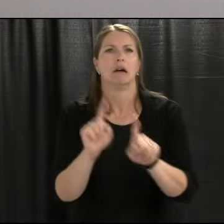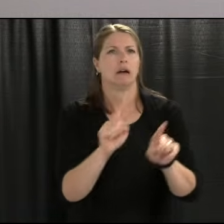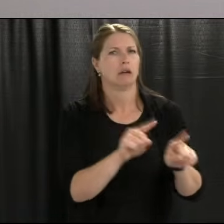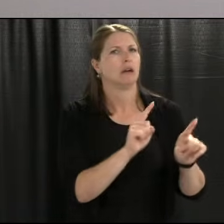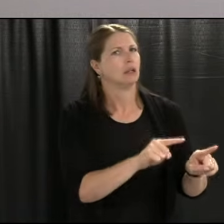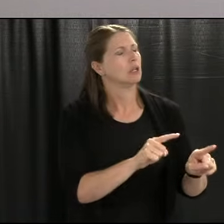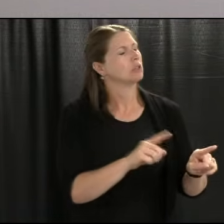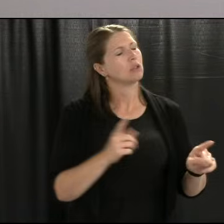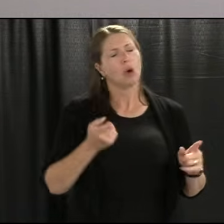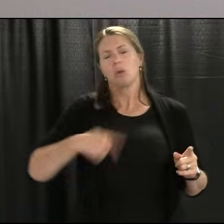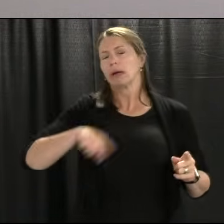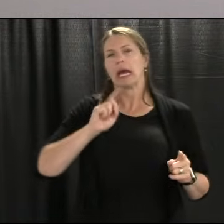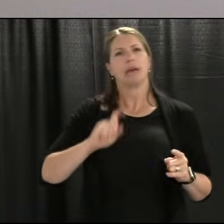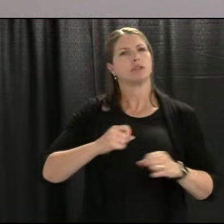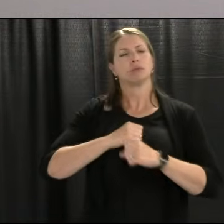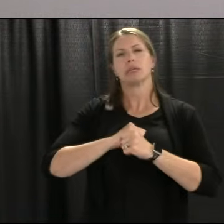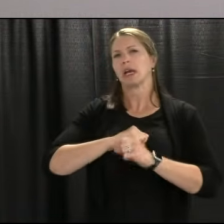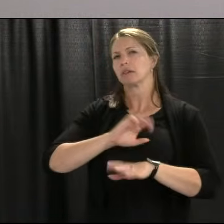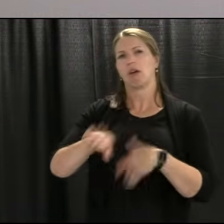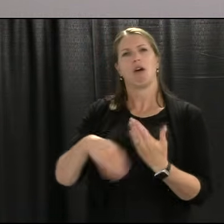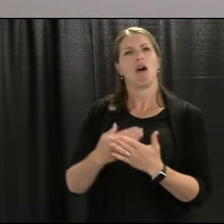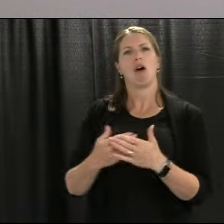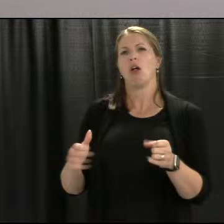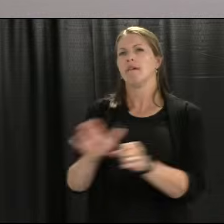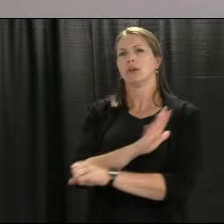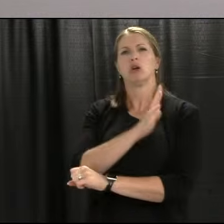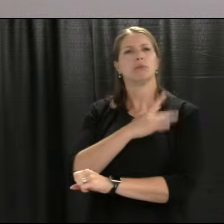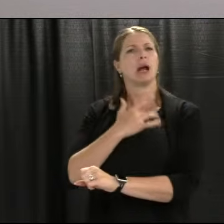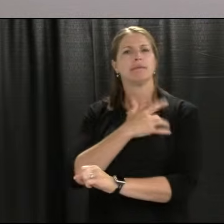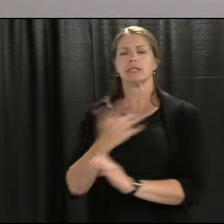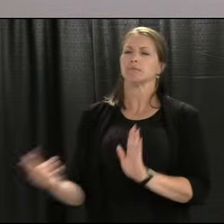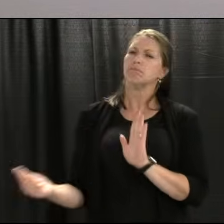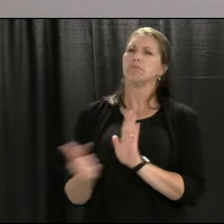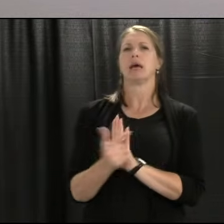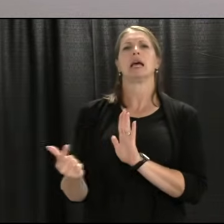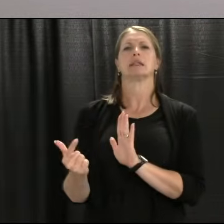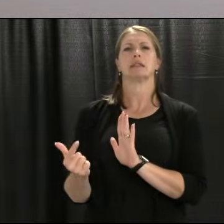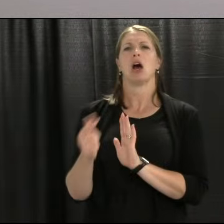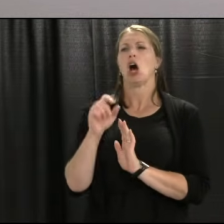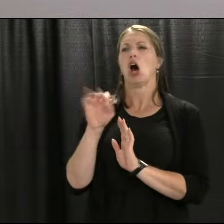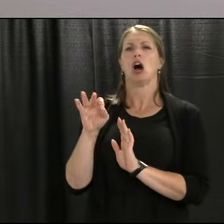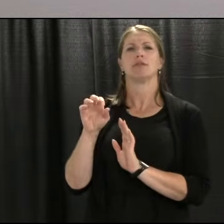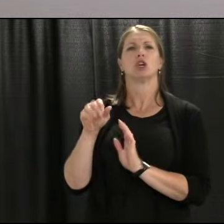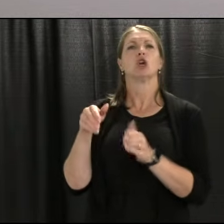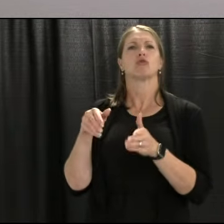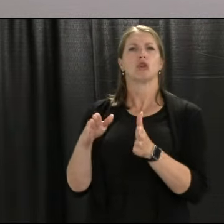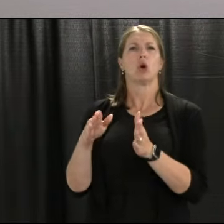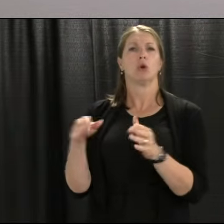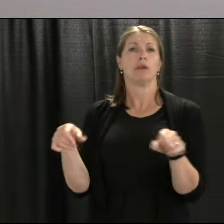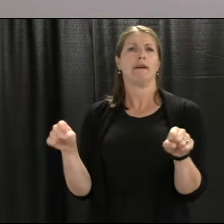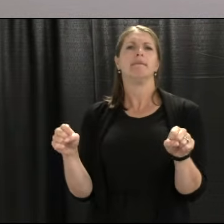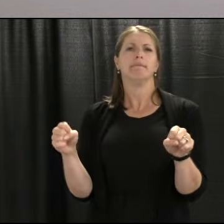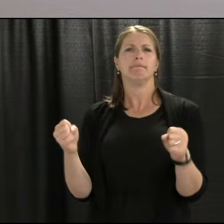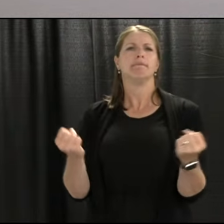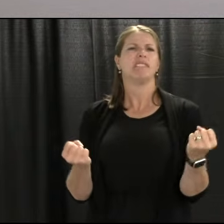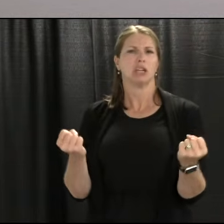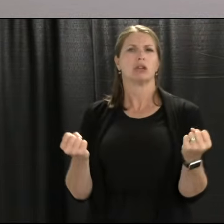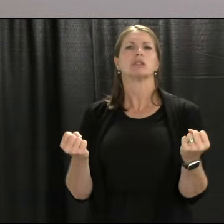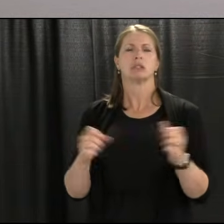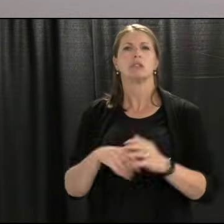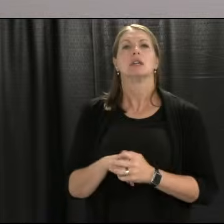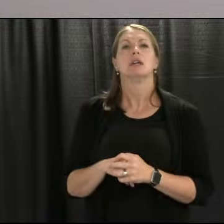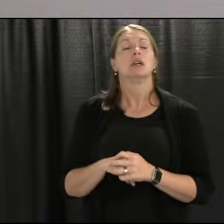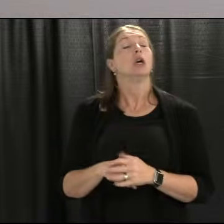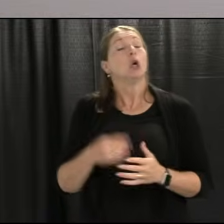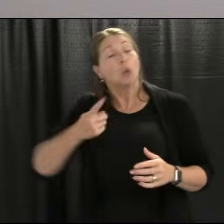work to keep our community safe. As I said yesterday, we will get through this. This will end, and we will be okay as